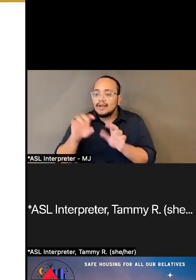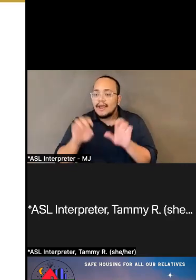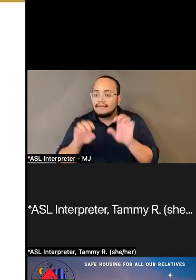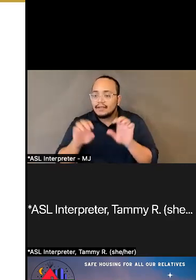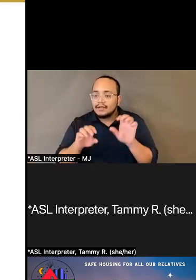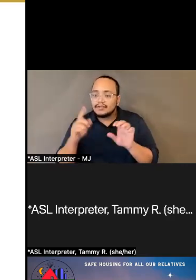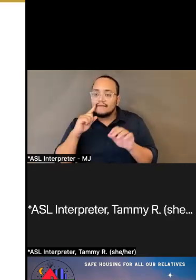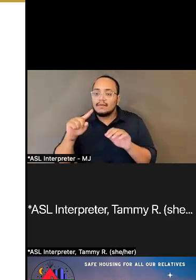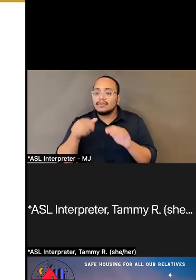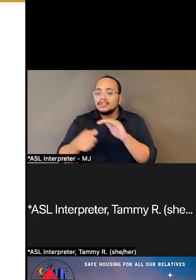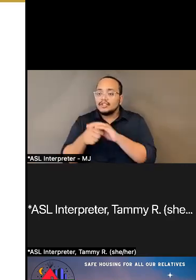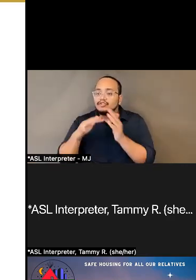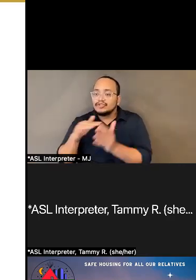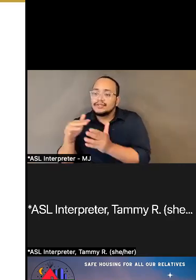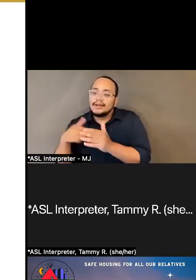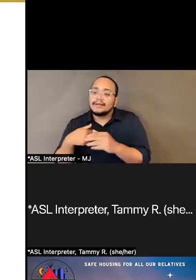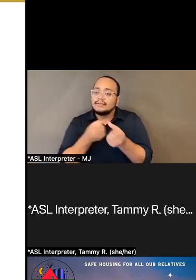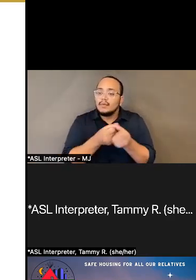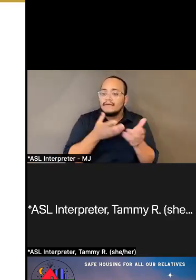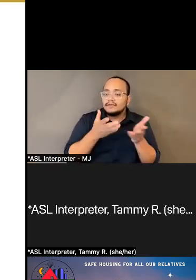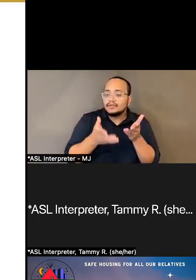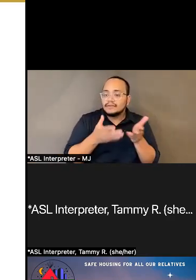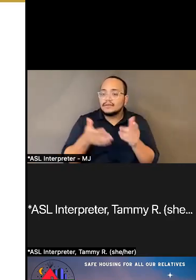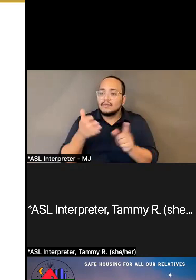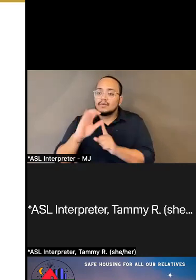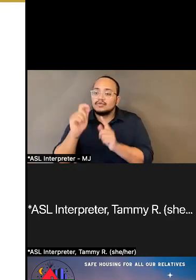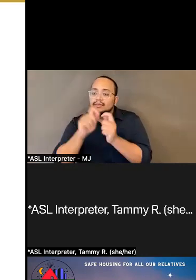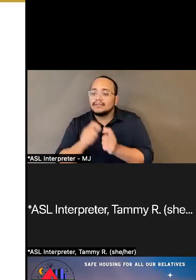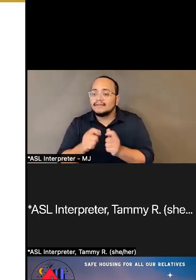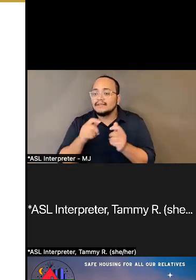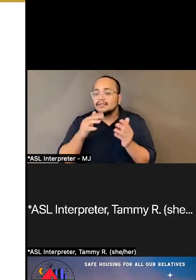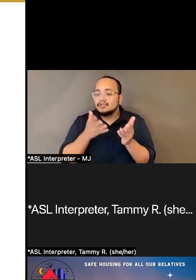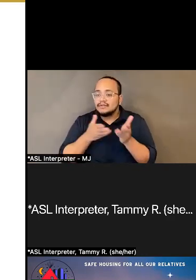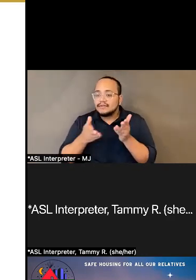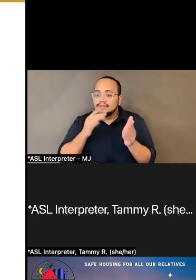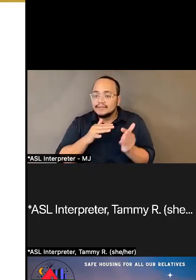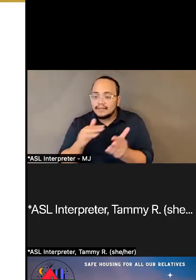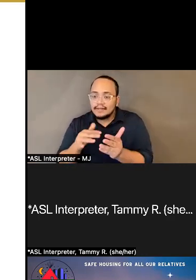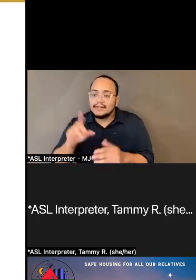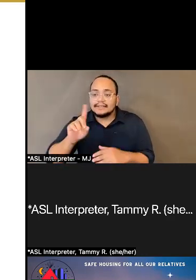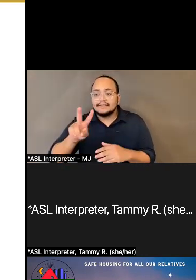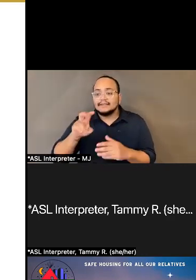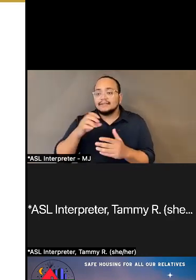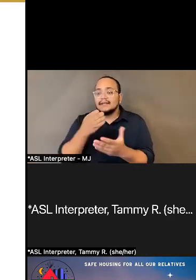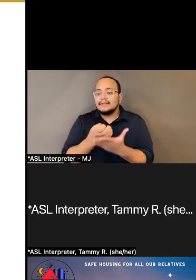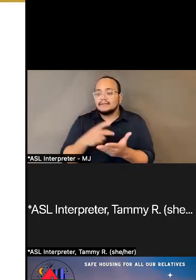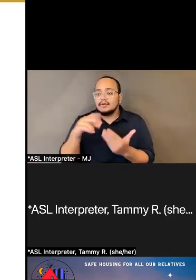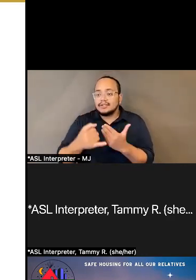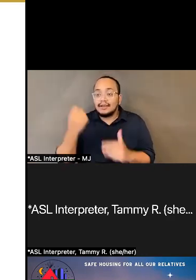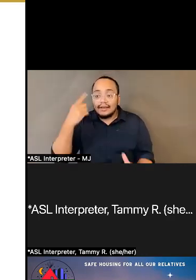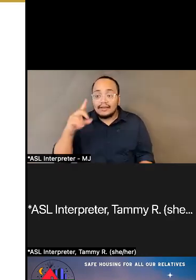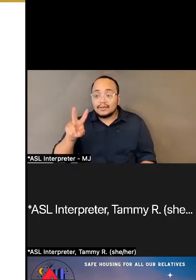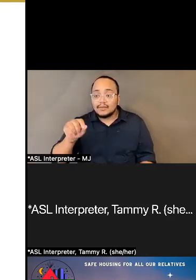The 2.5% in federal program administration budget for the FIPSA program is not able to support ongoing research